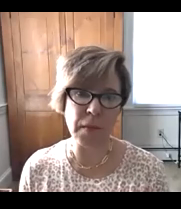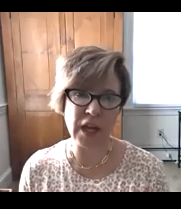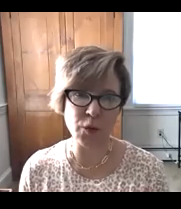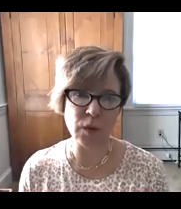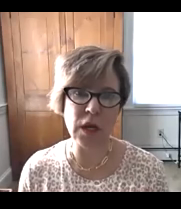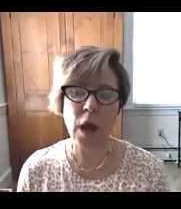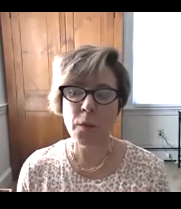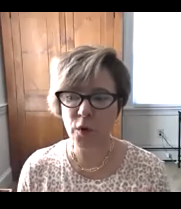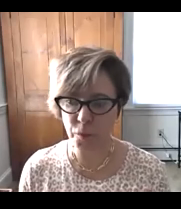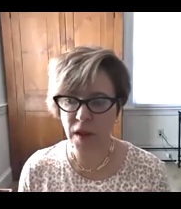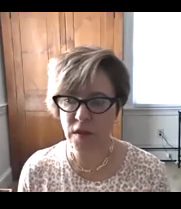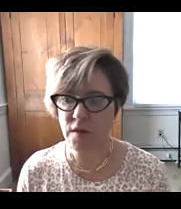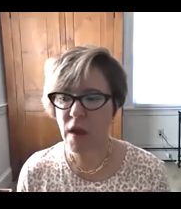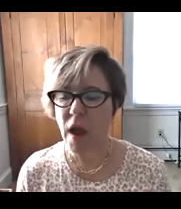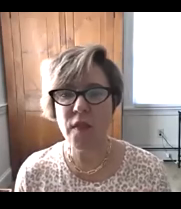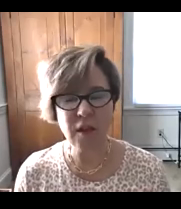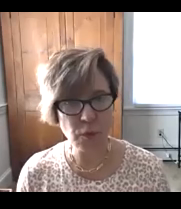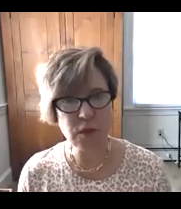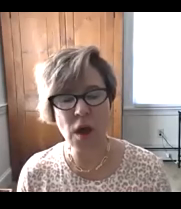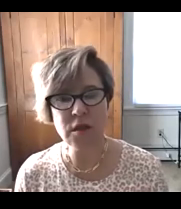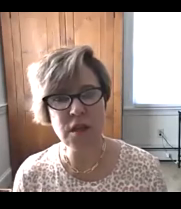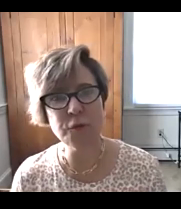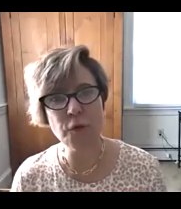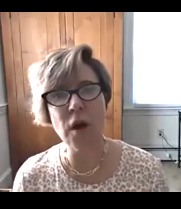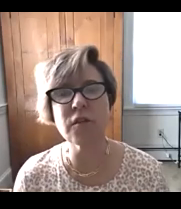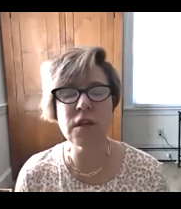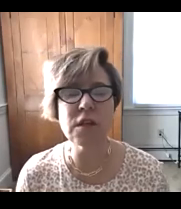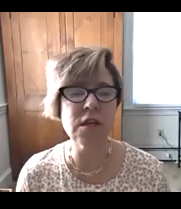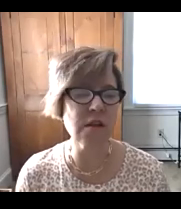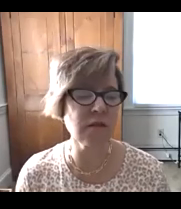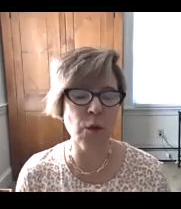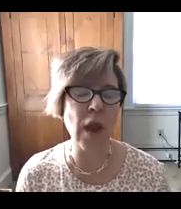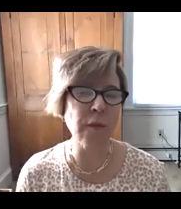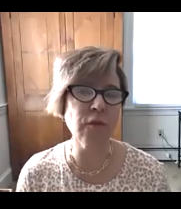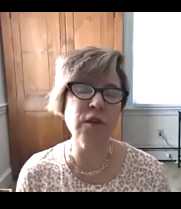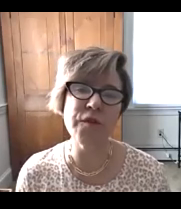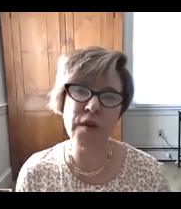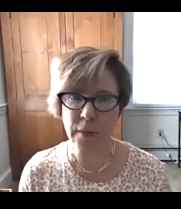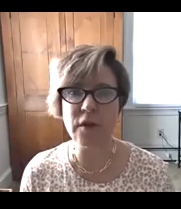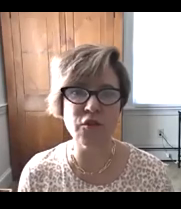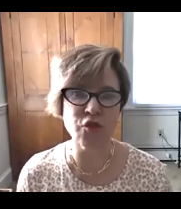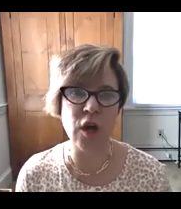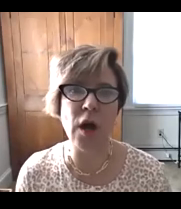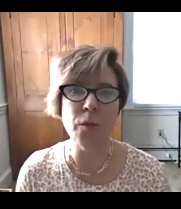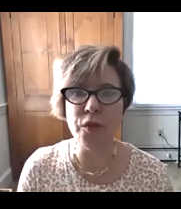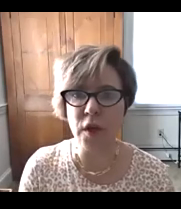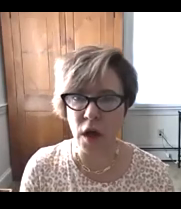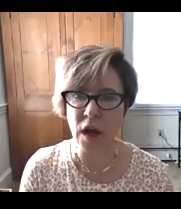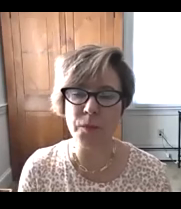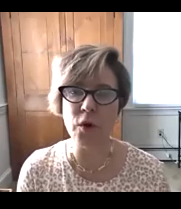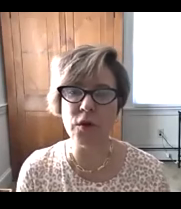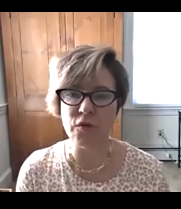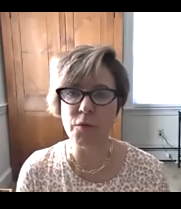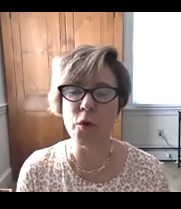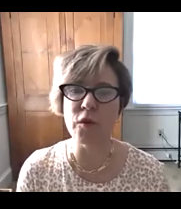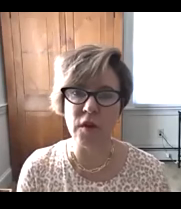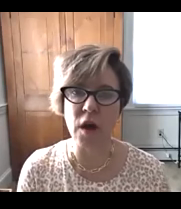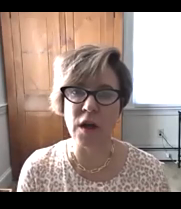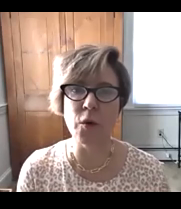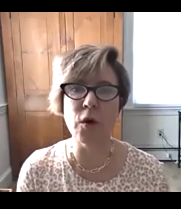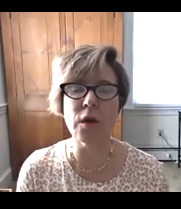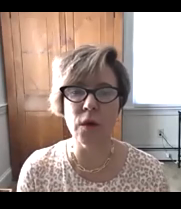emergency management perspective. And that's what Don did for us. And he did, you know, an absolutely fabulous job with the guidebook. There's two